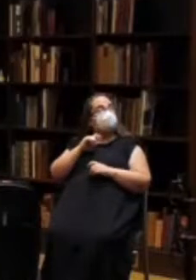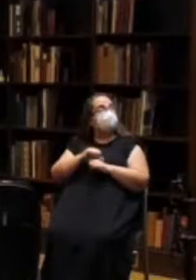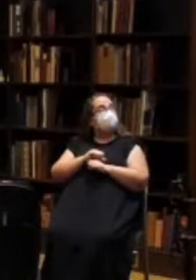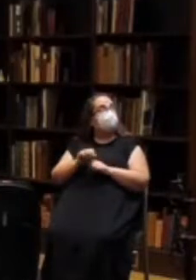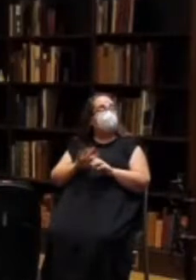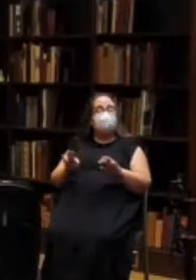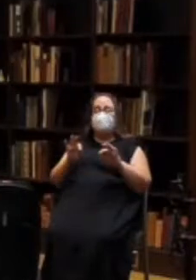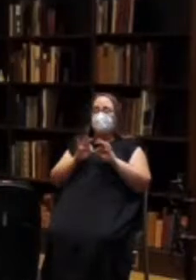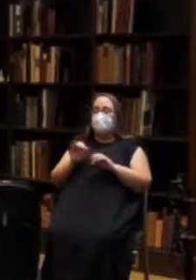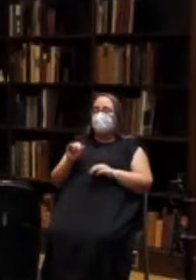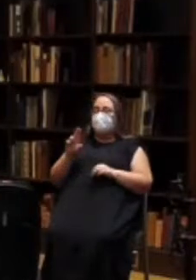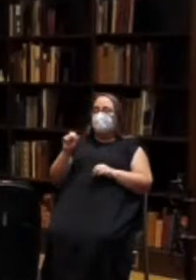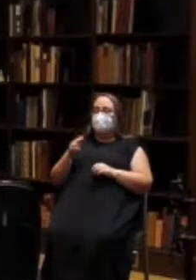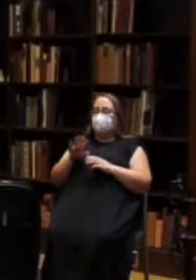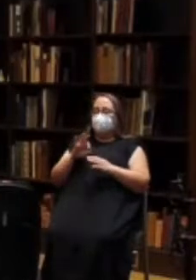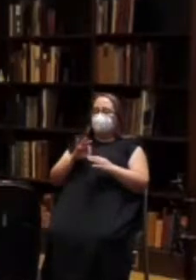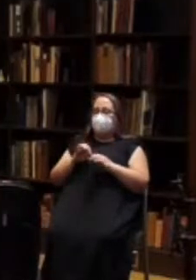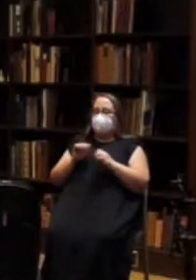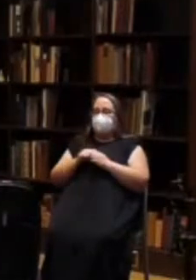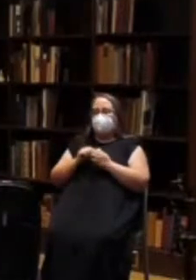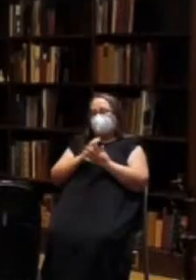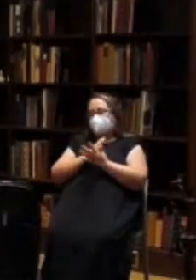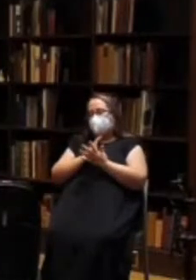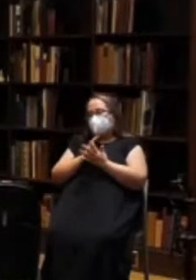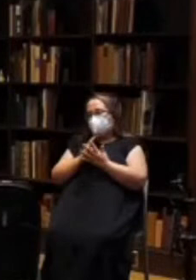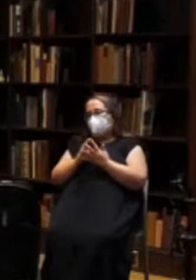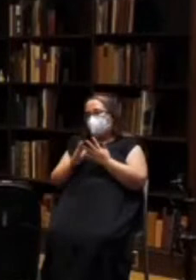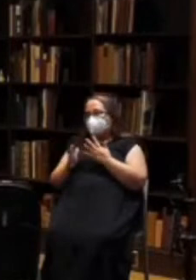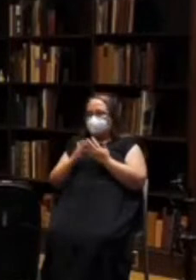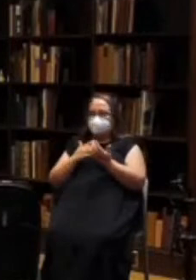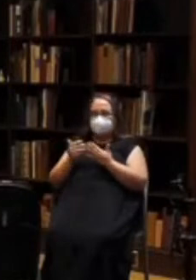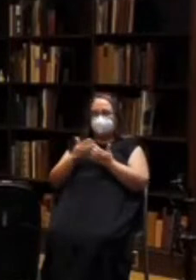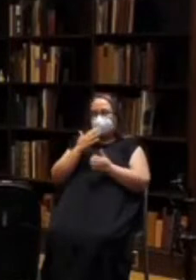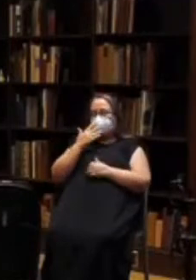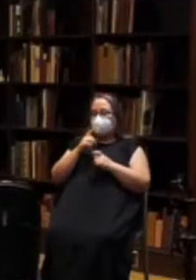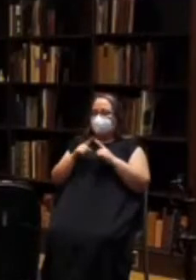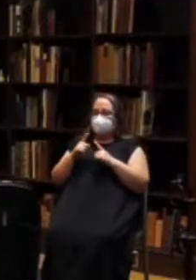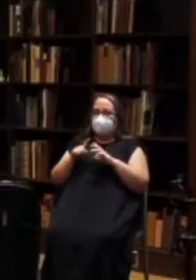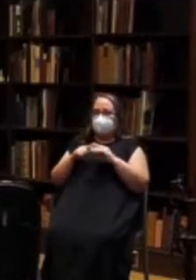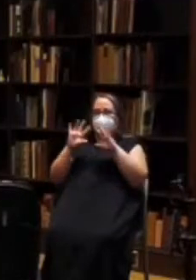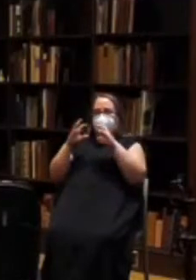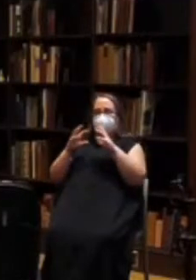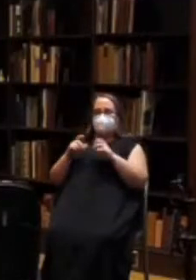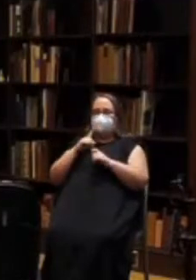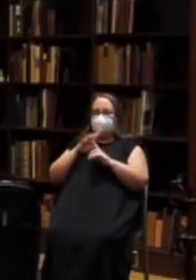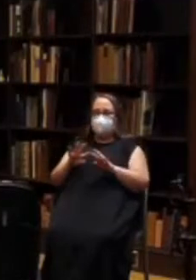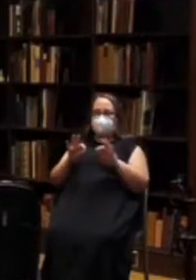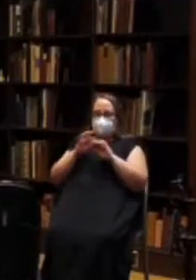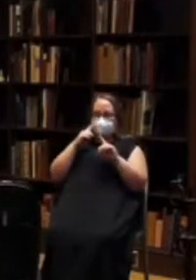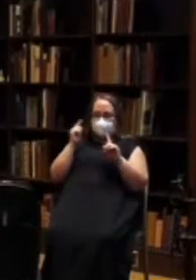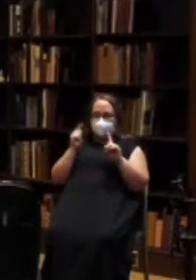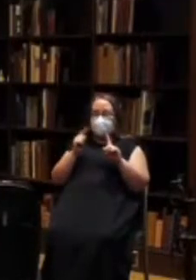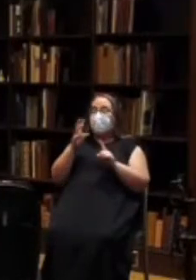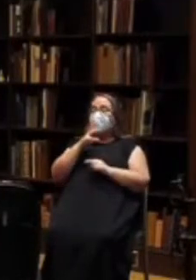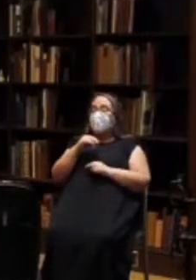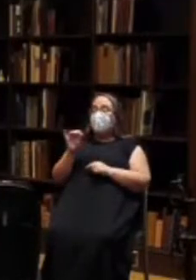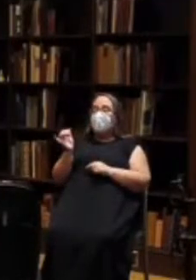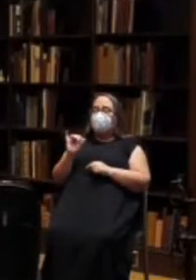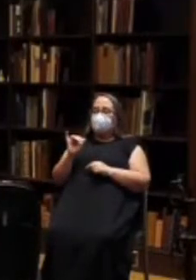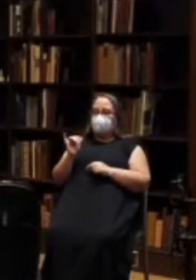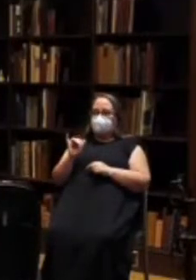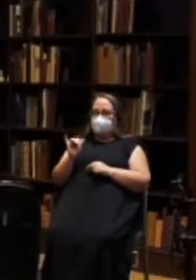because Cornish connected with him across these racial lines, but there was something about sort of class that was really important there. And